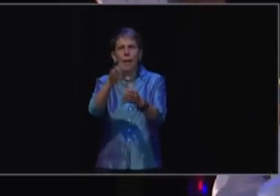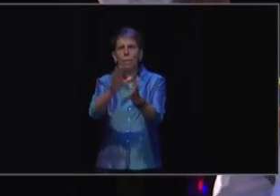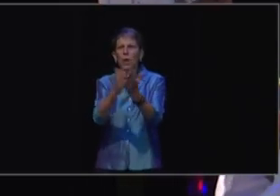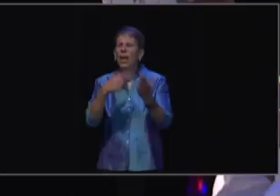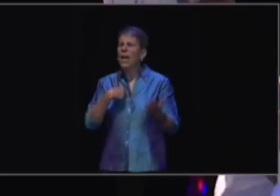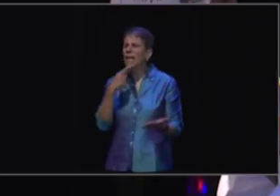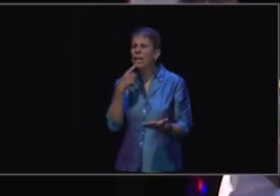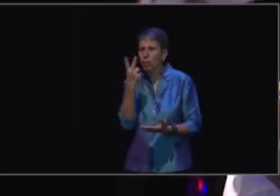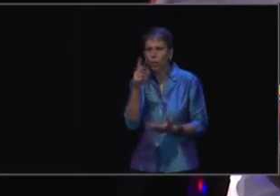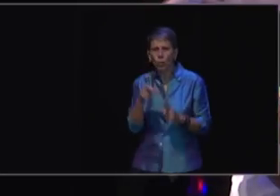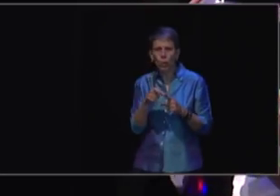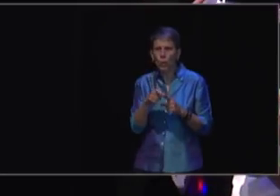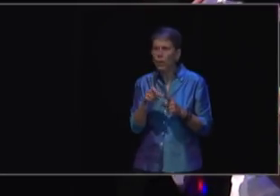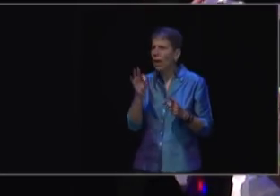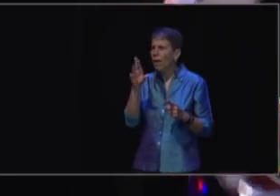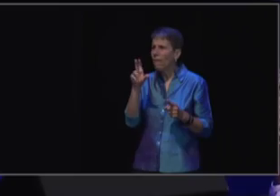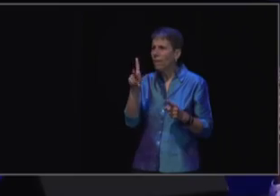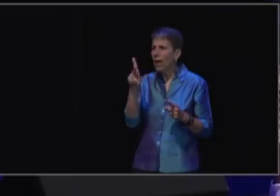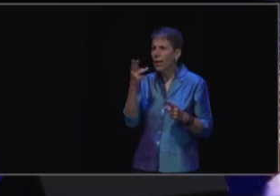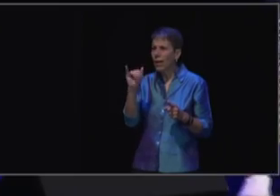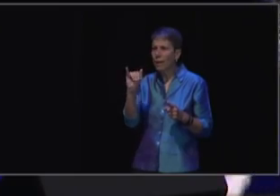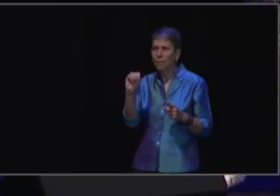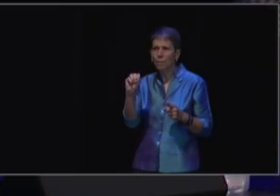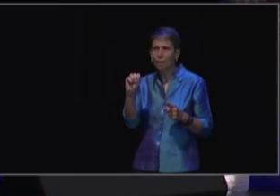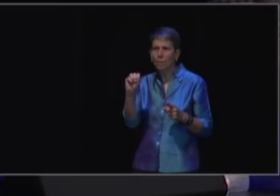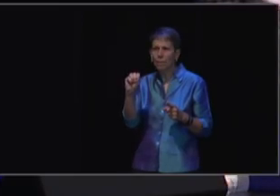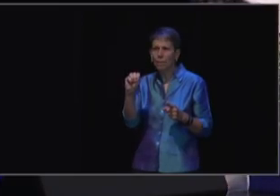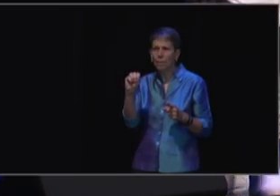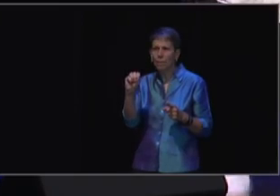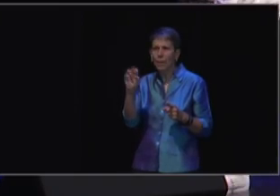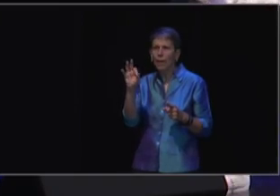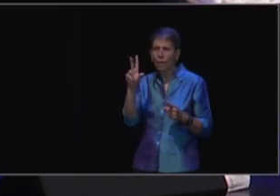two words. Fuck him.